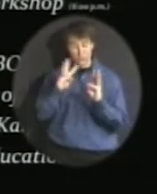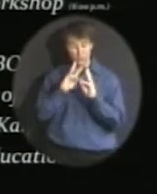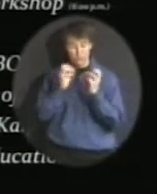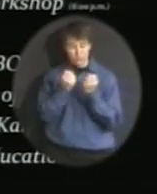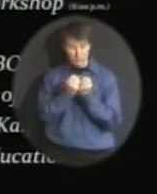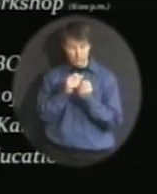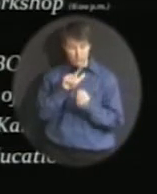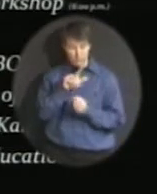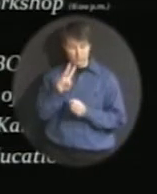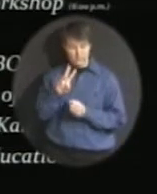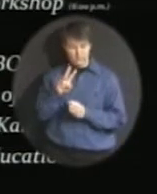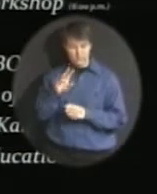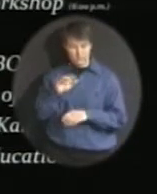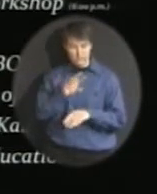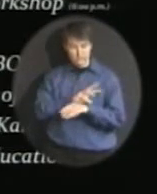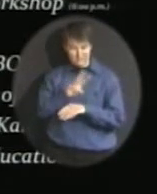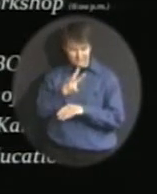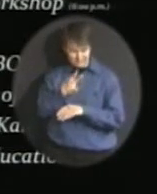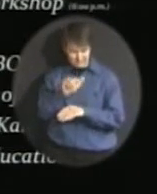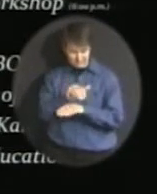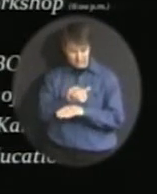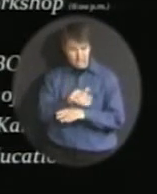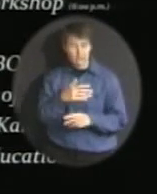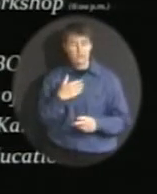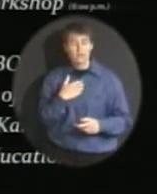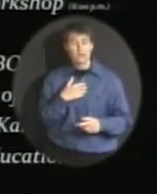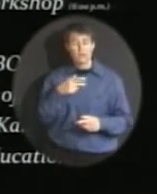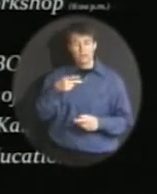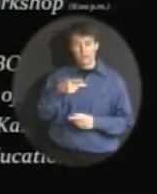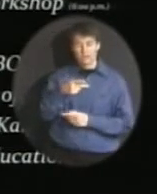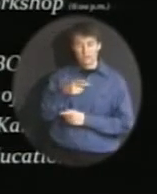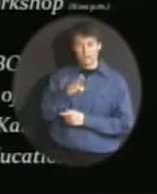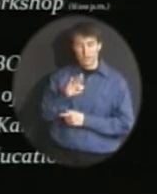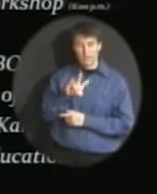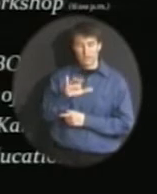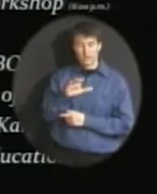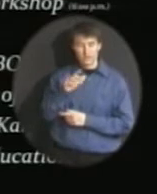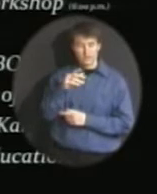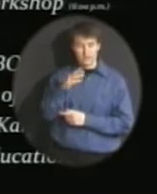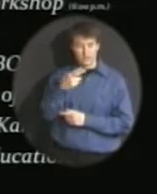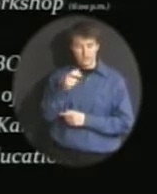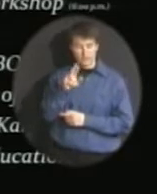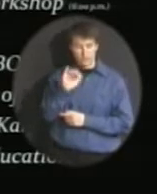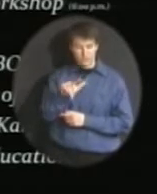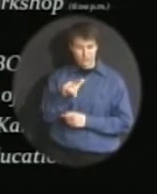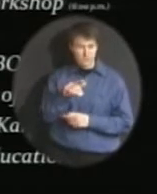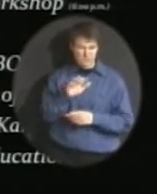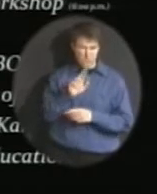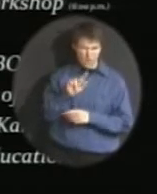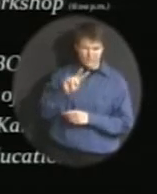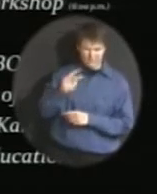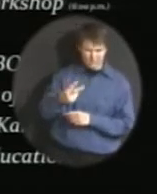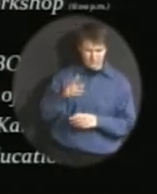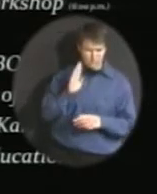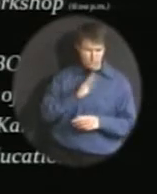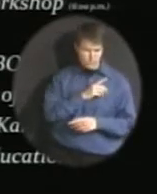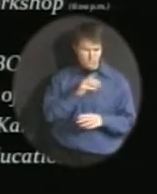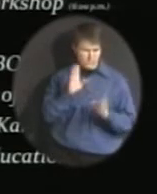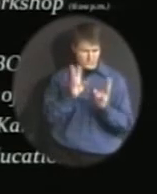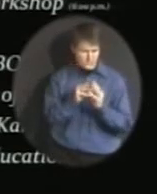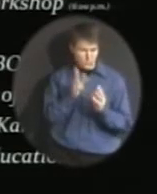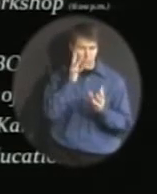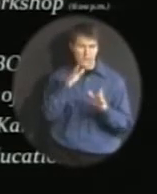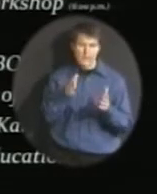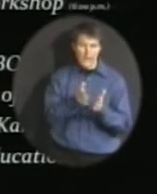6 p.m. Public hearing will be as part of your August 2nd board meeting, and we'll be asking the board to adopt the budget at that